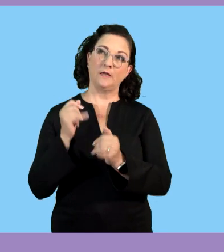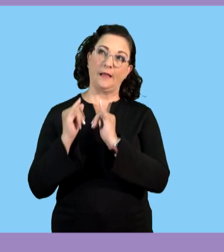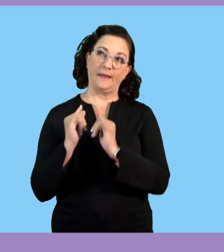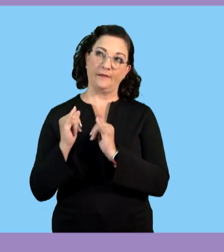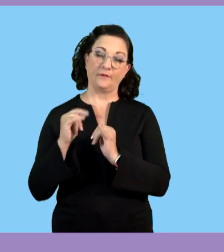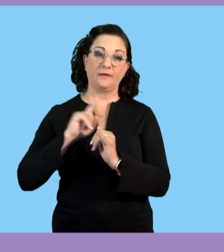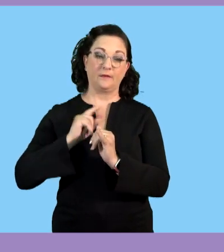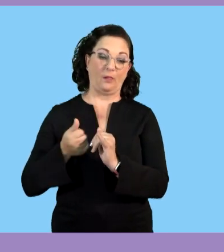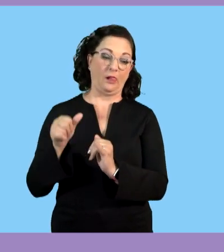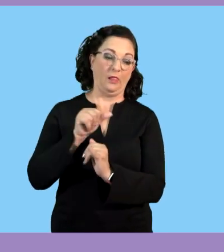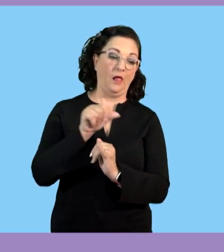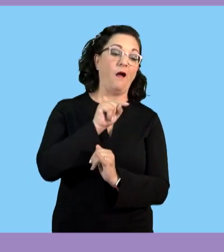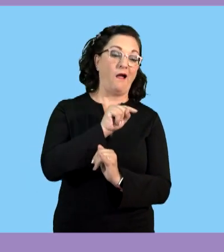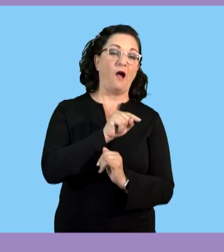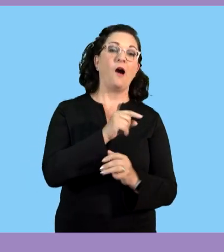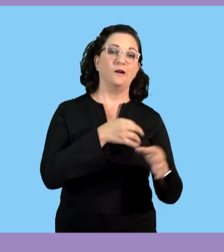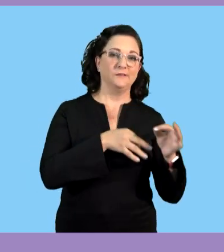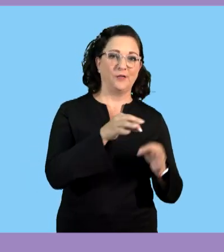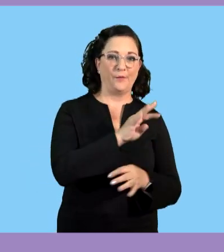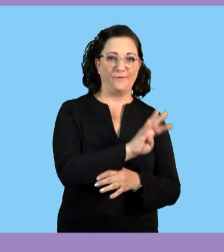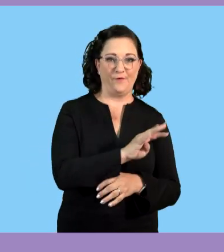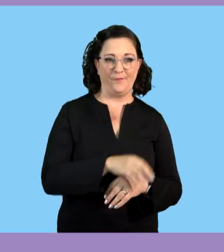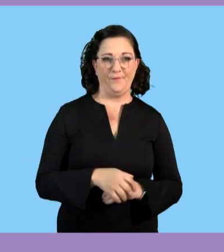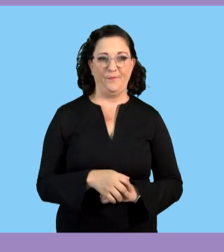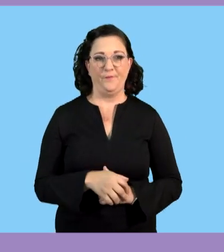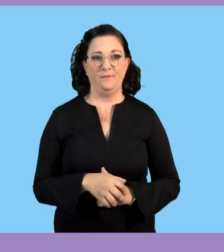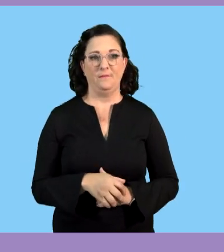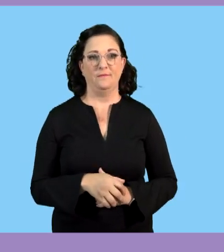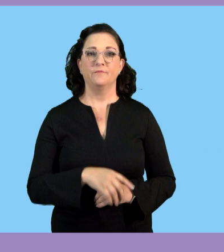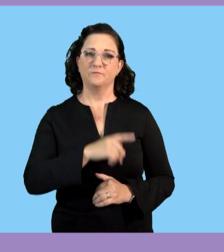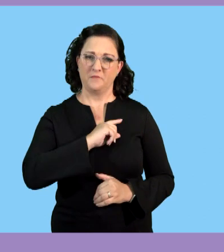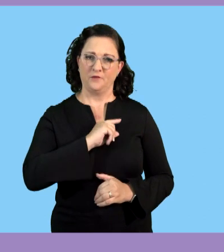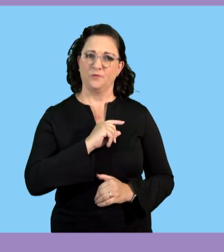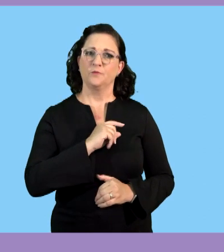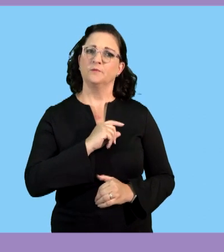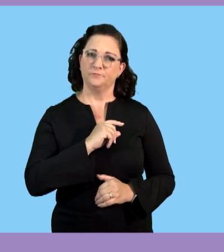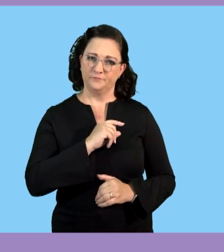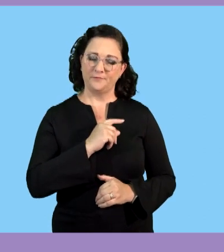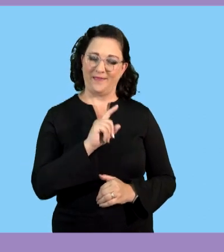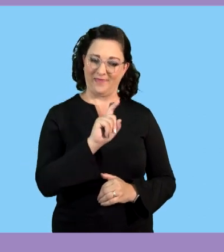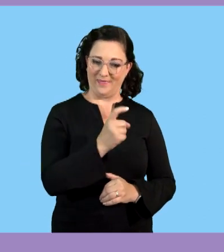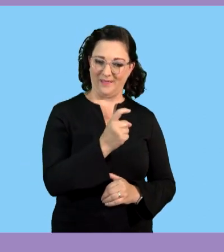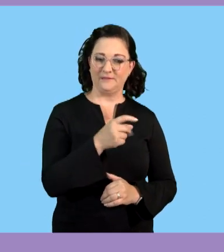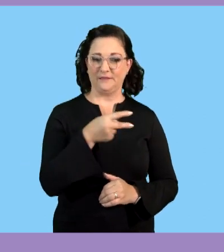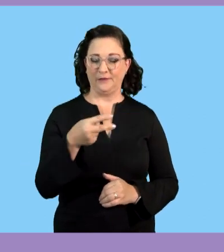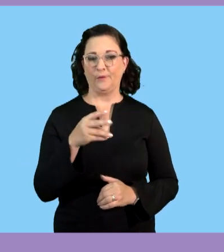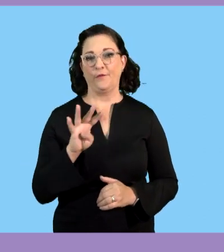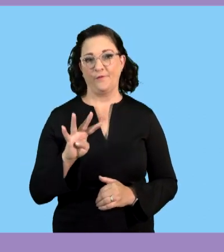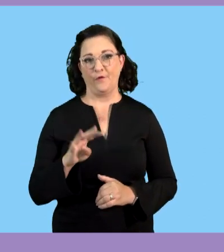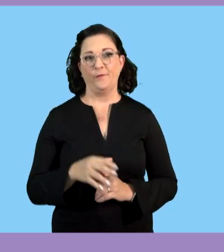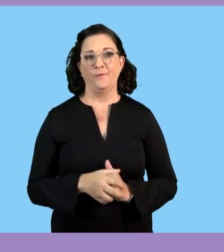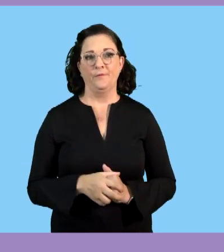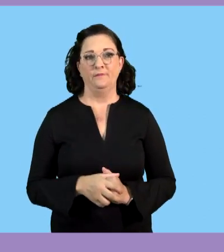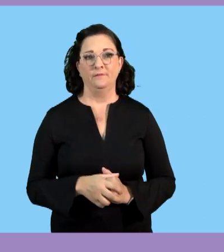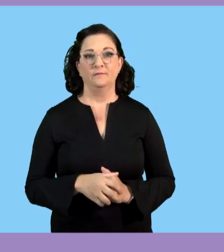we had to substitute the value of 4. So this means that our x is equals to 4. So that was solving